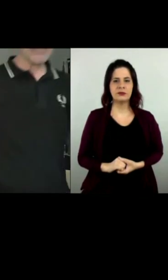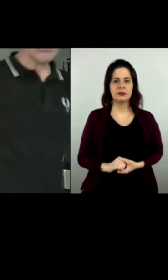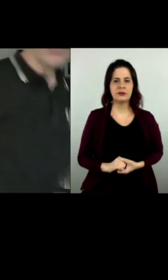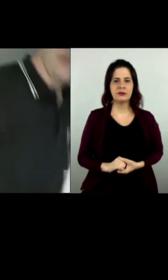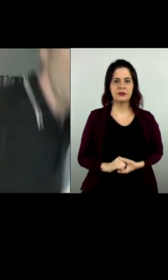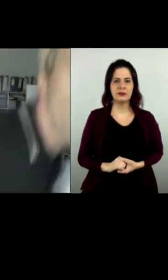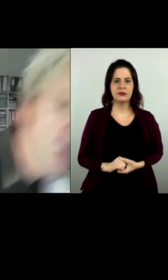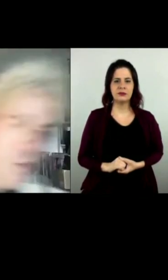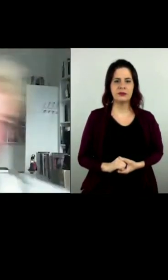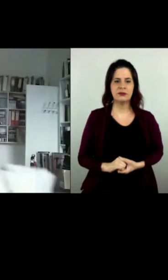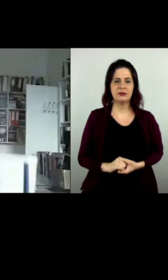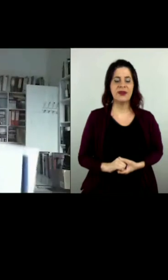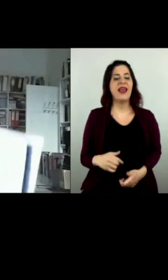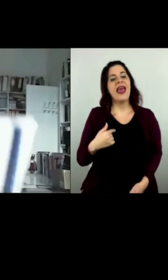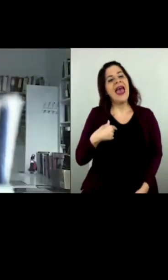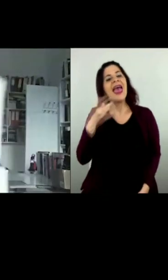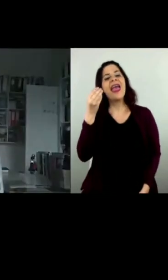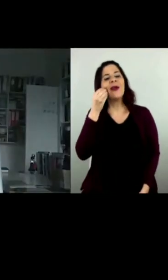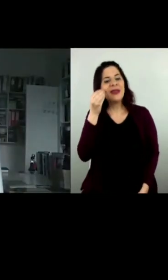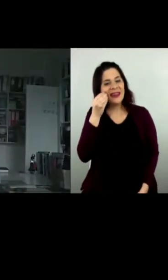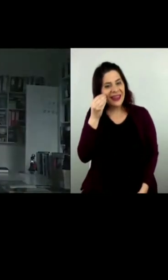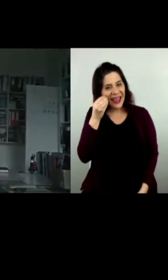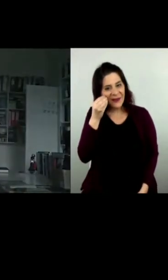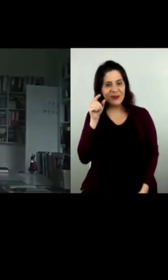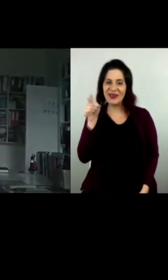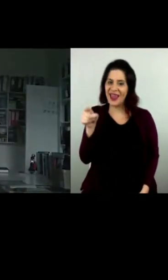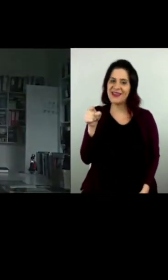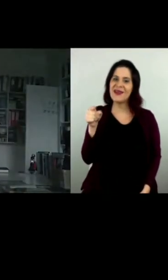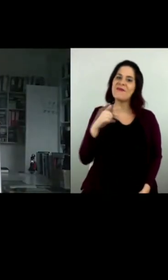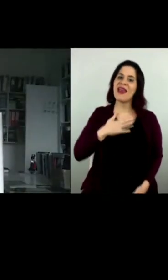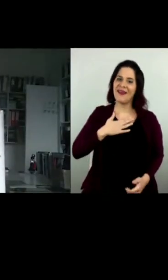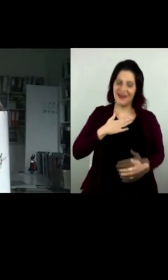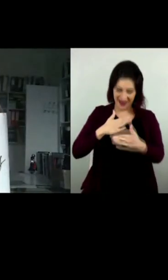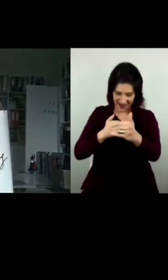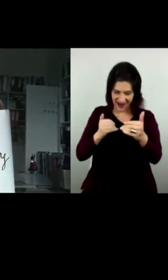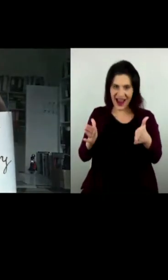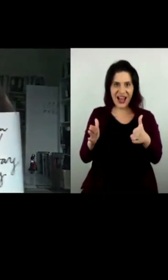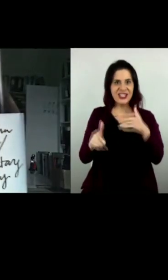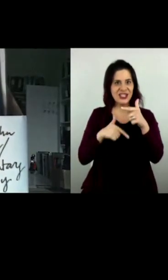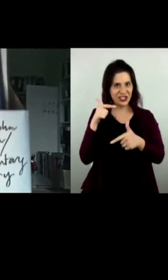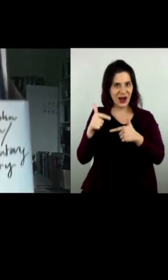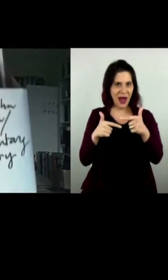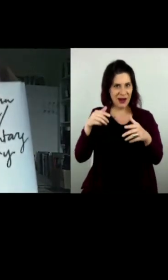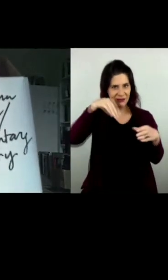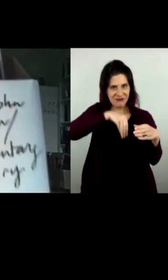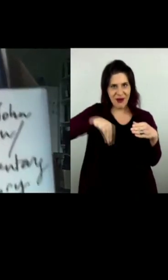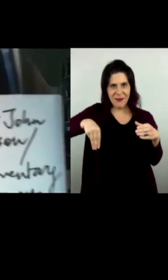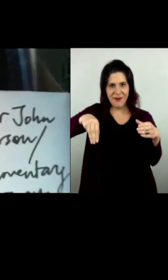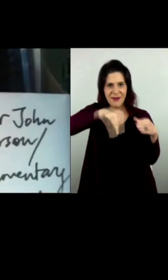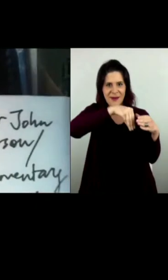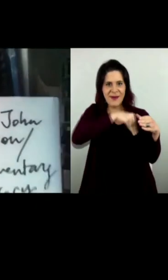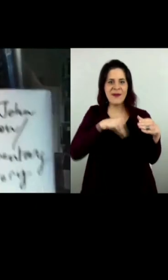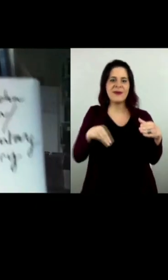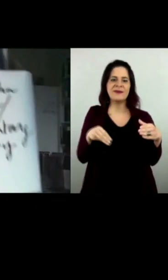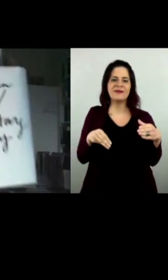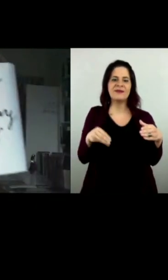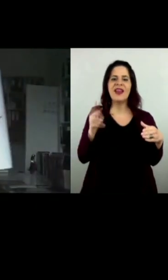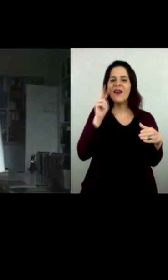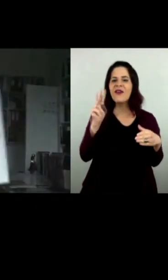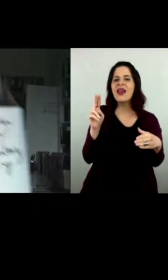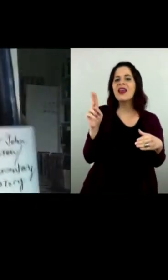I tried, you know, this is my working box. You can see it says Dear John Grierson on. Oh,